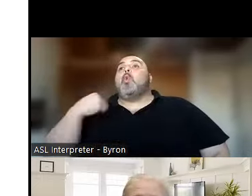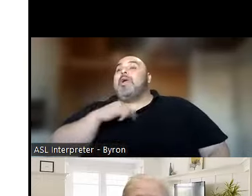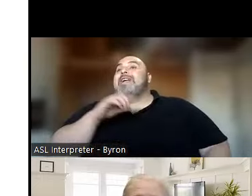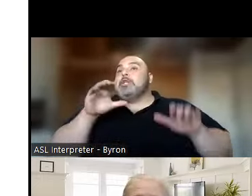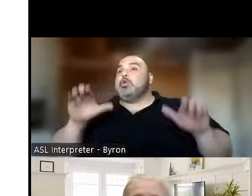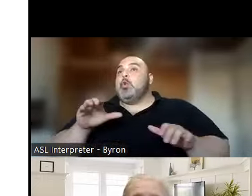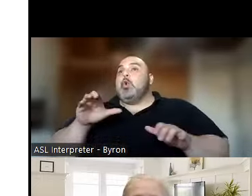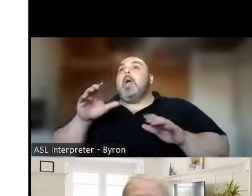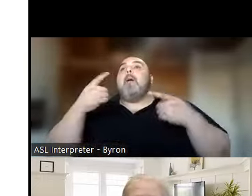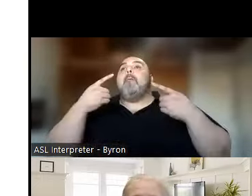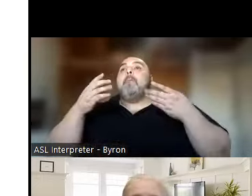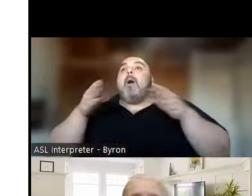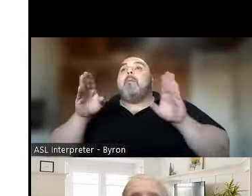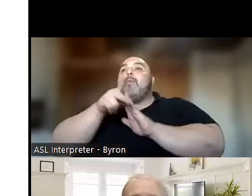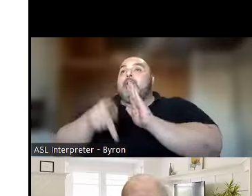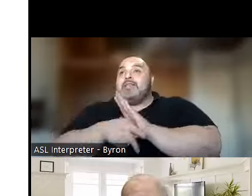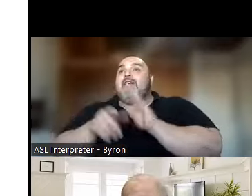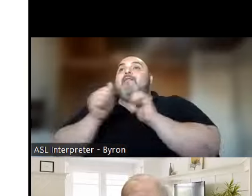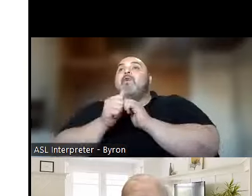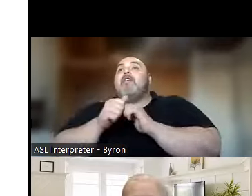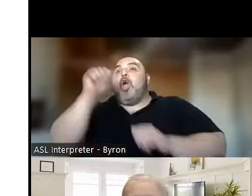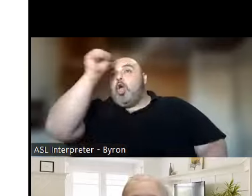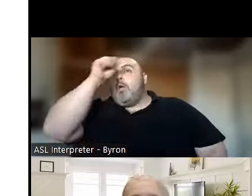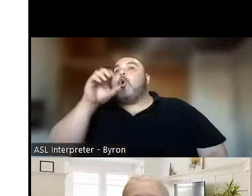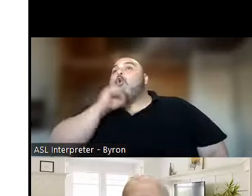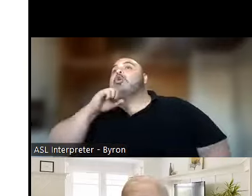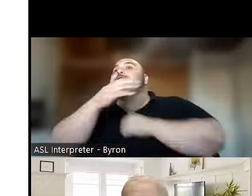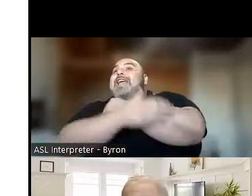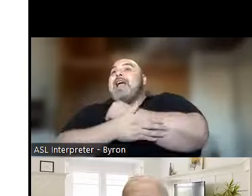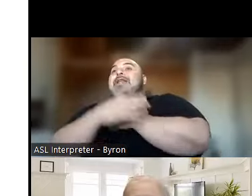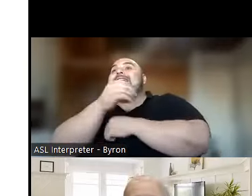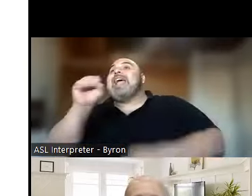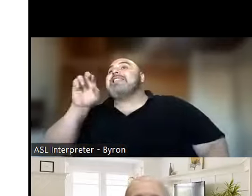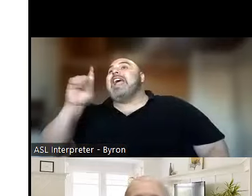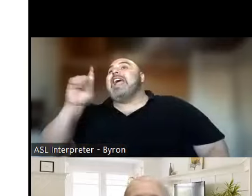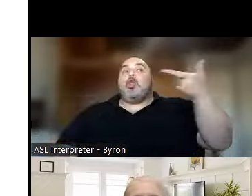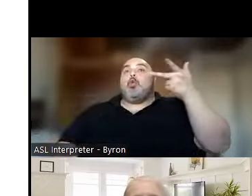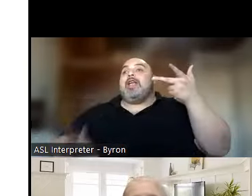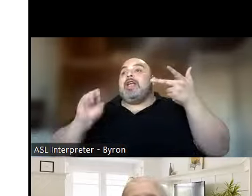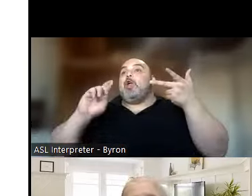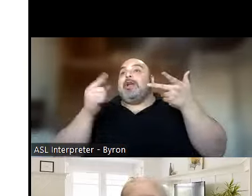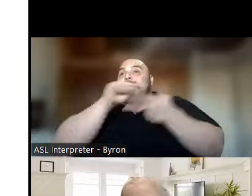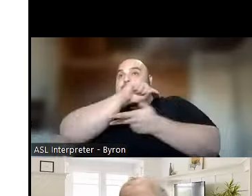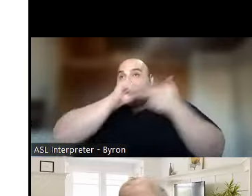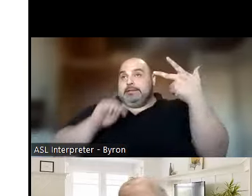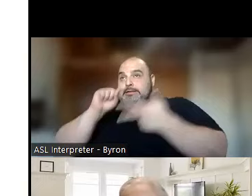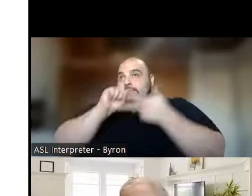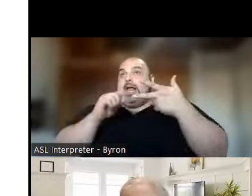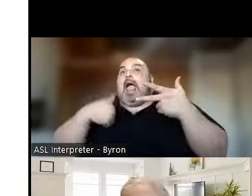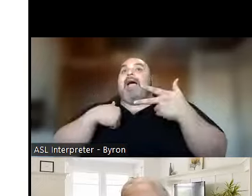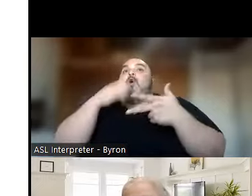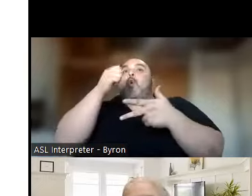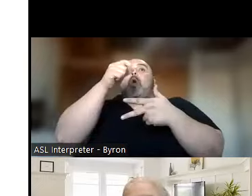in a partnership with Alzheimer's Orange County and Alzheimer's San Diego. So our three organizations have representation